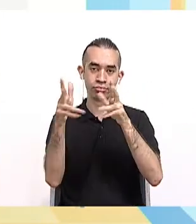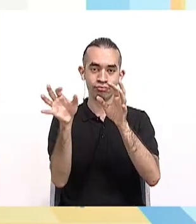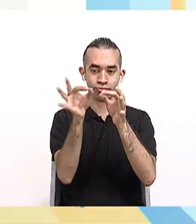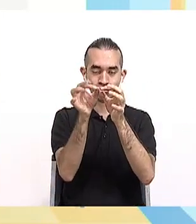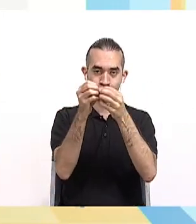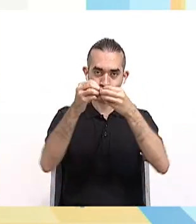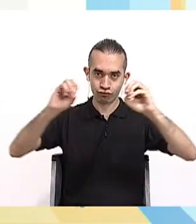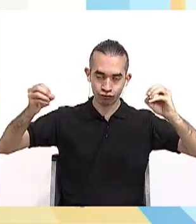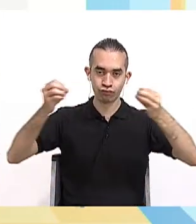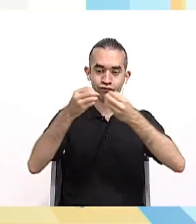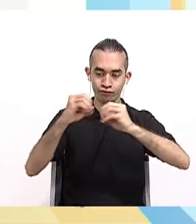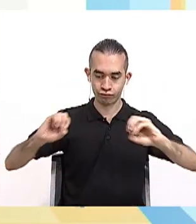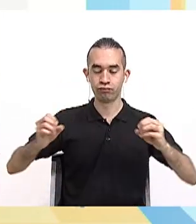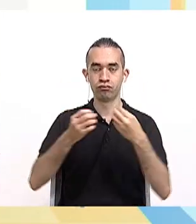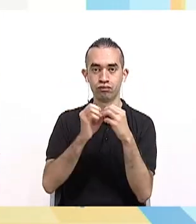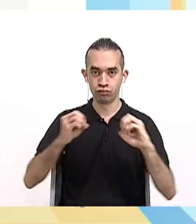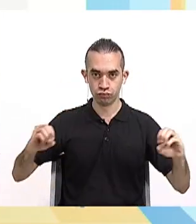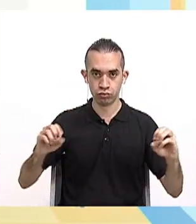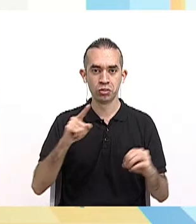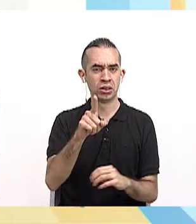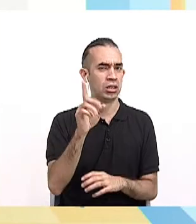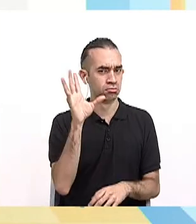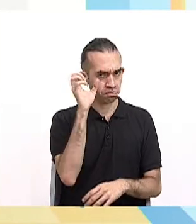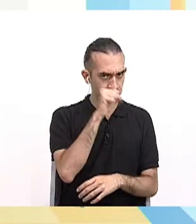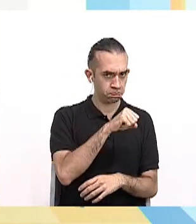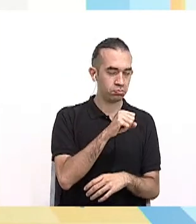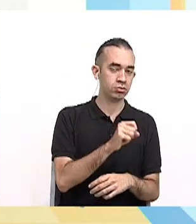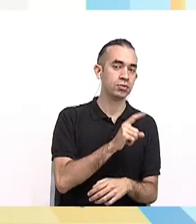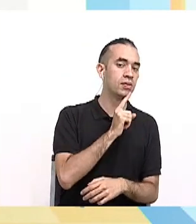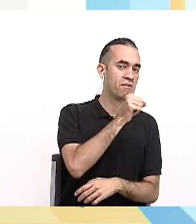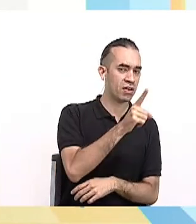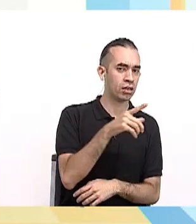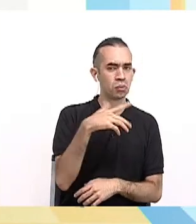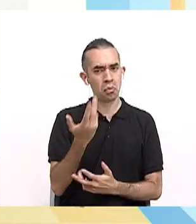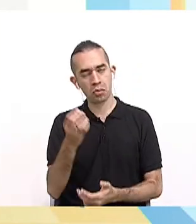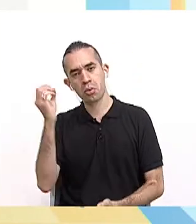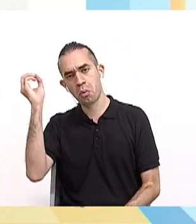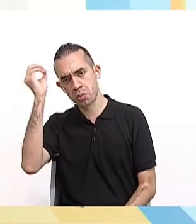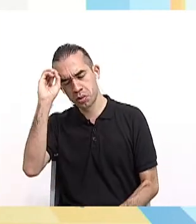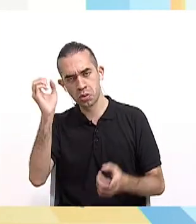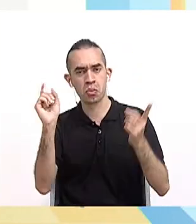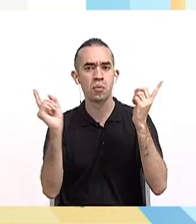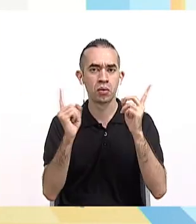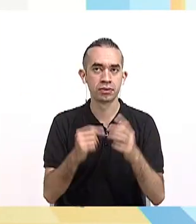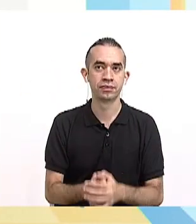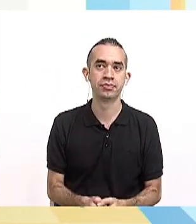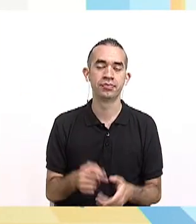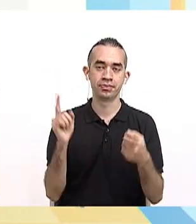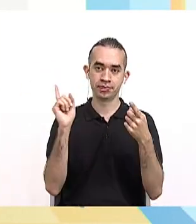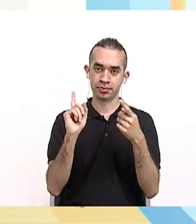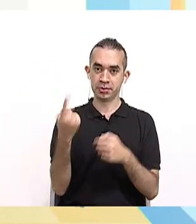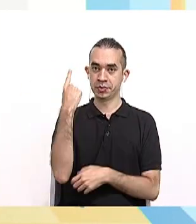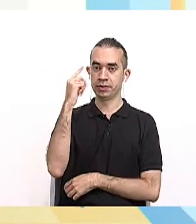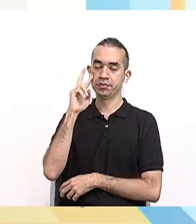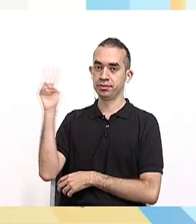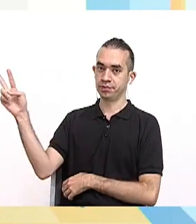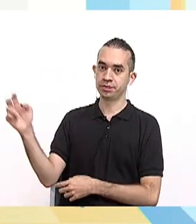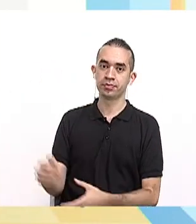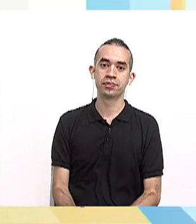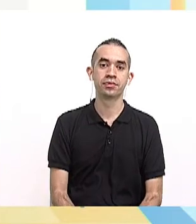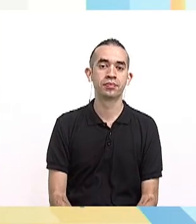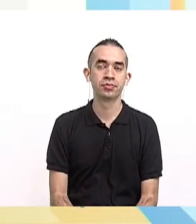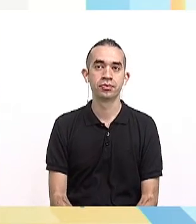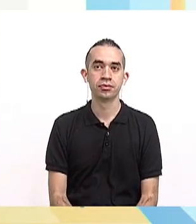you're going to identify, is it a fact or is it an opinion? Let's look at the first sentence. This one